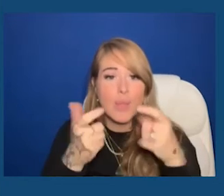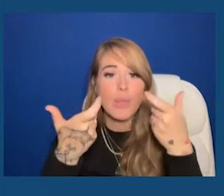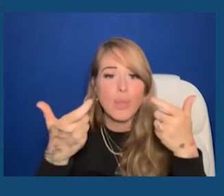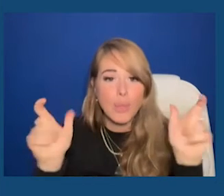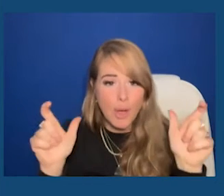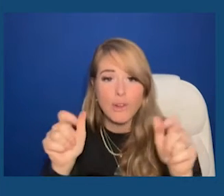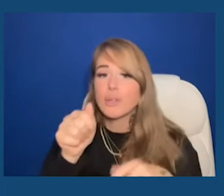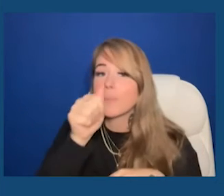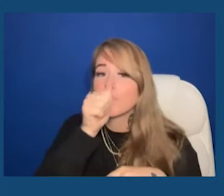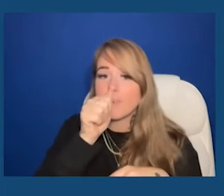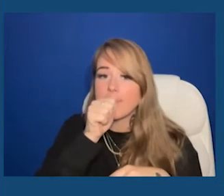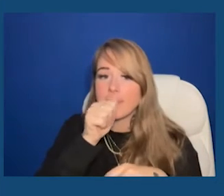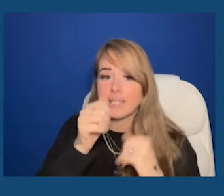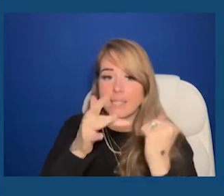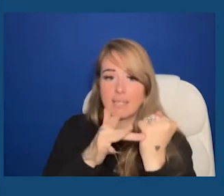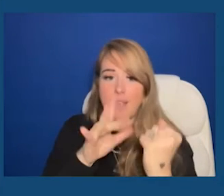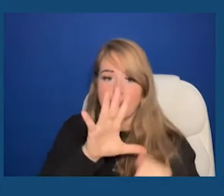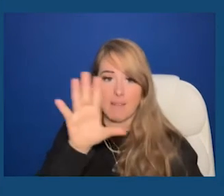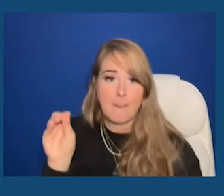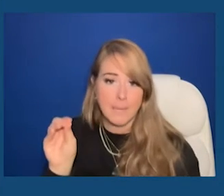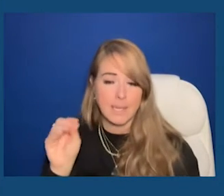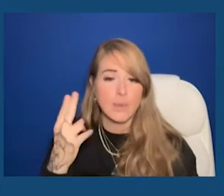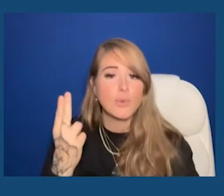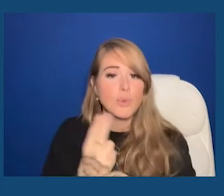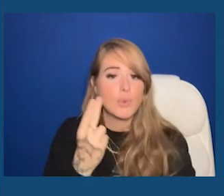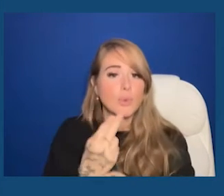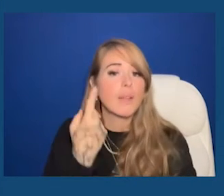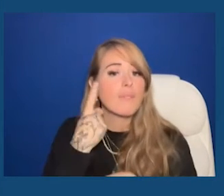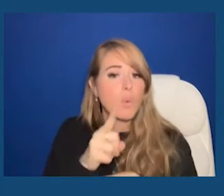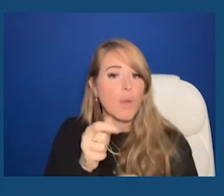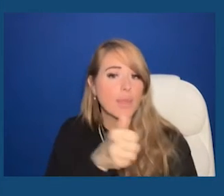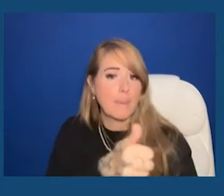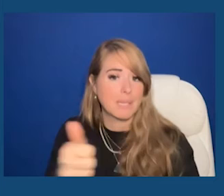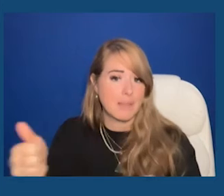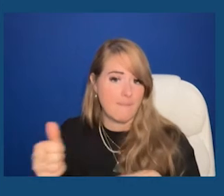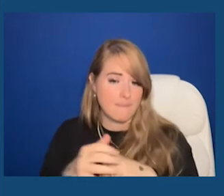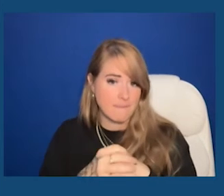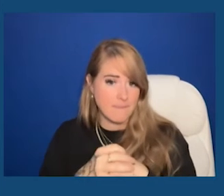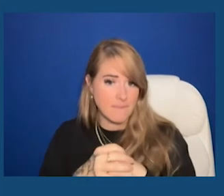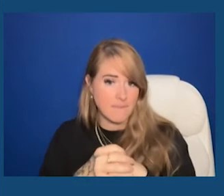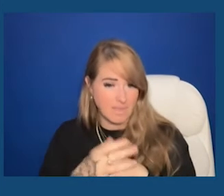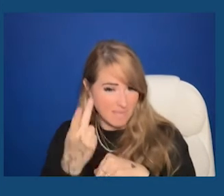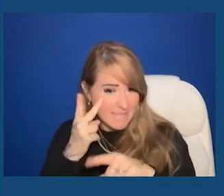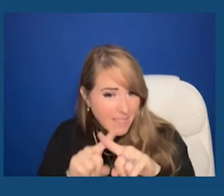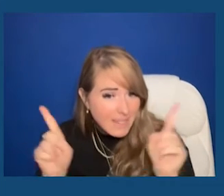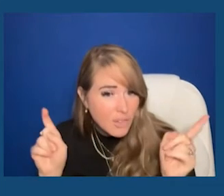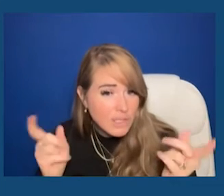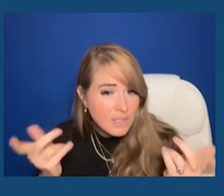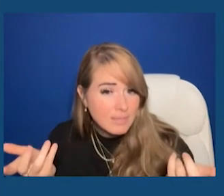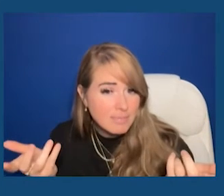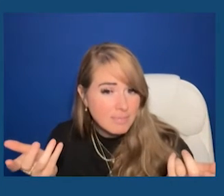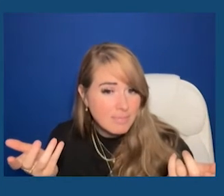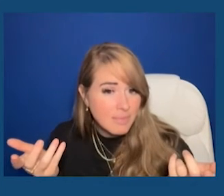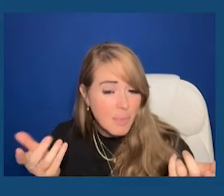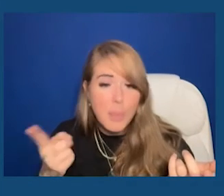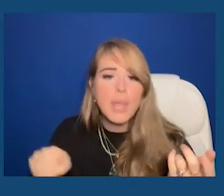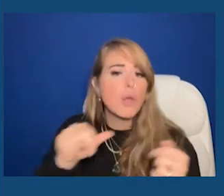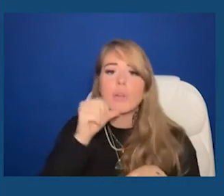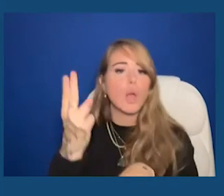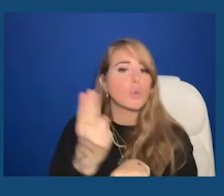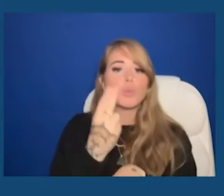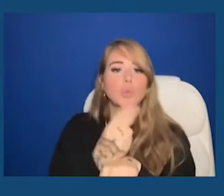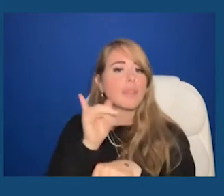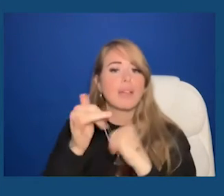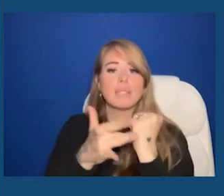private tech companies using it for themselves. See the difference? They're not using it to